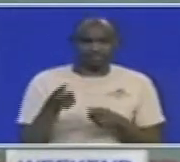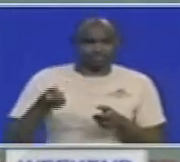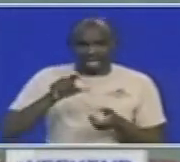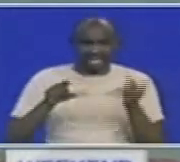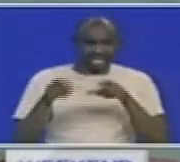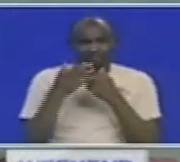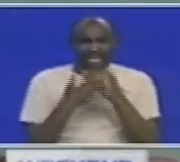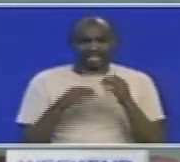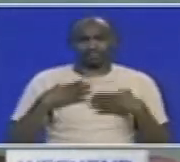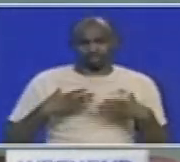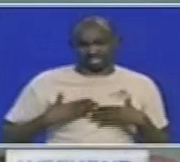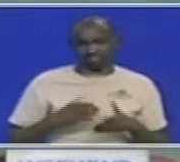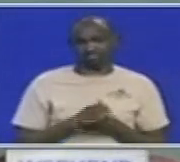damu.